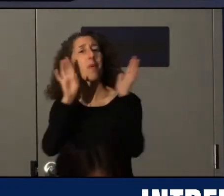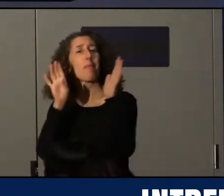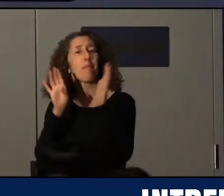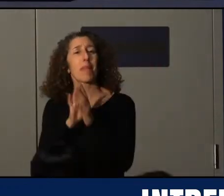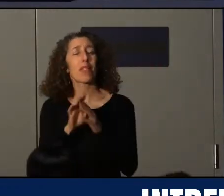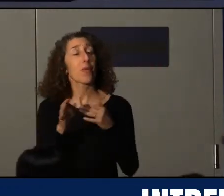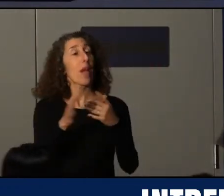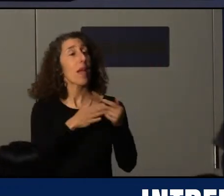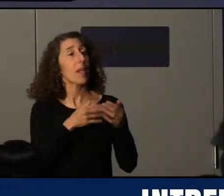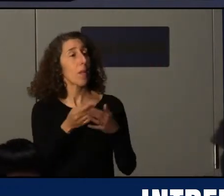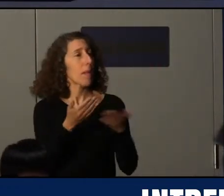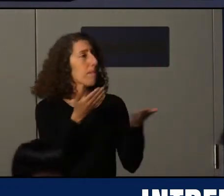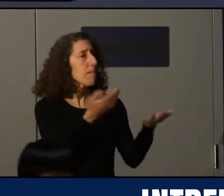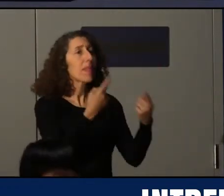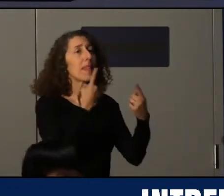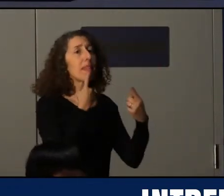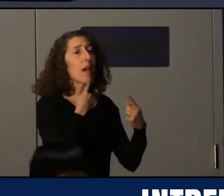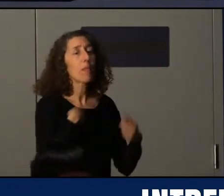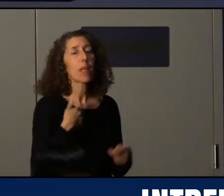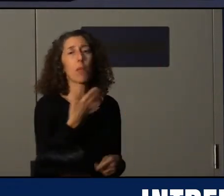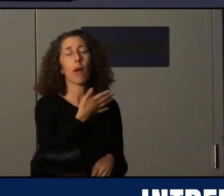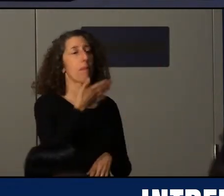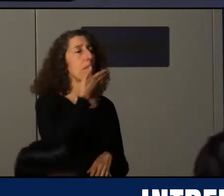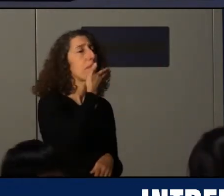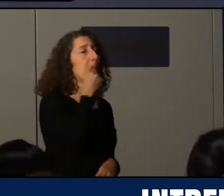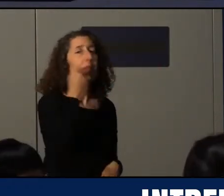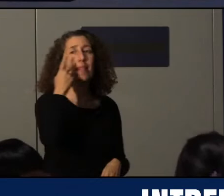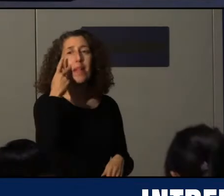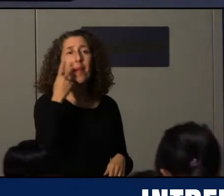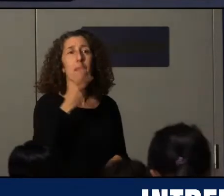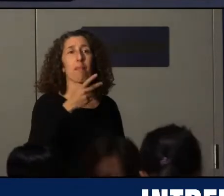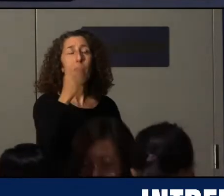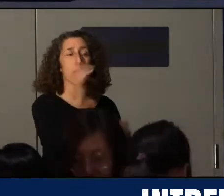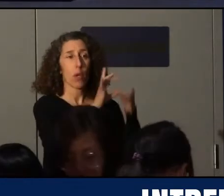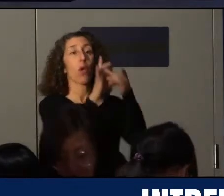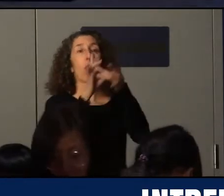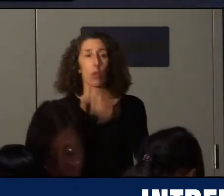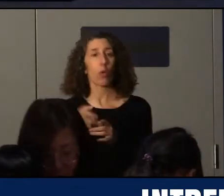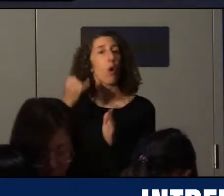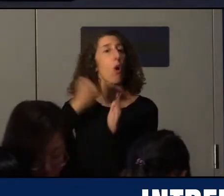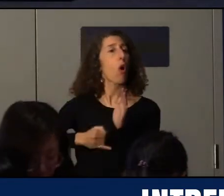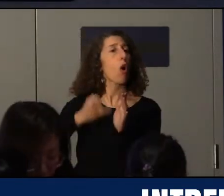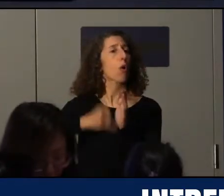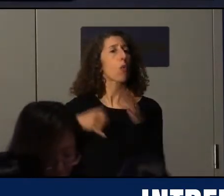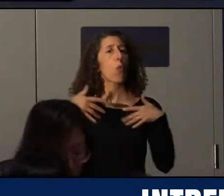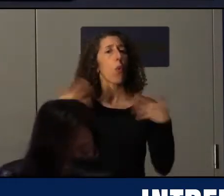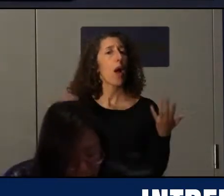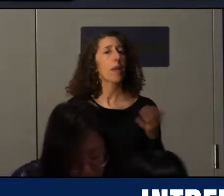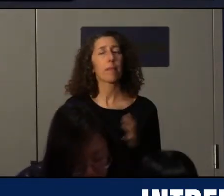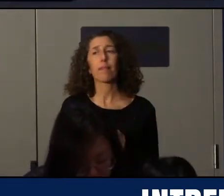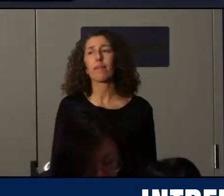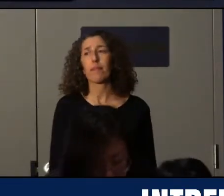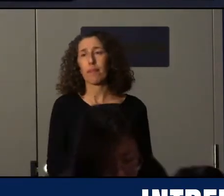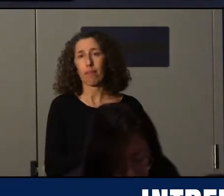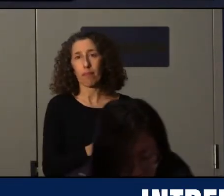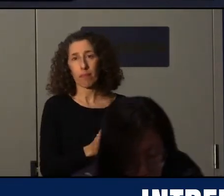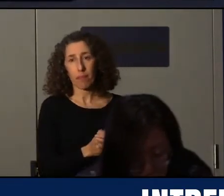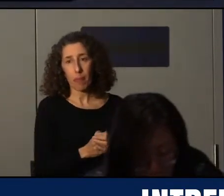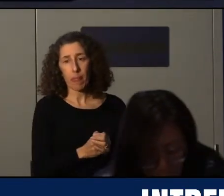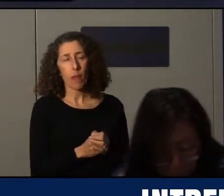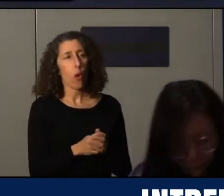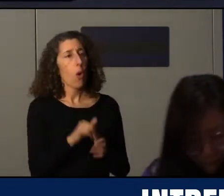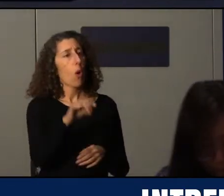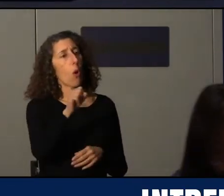those memories and how art was related to what you did up there. Well, I think art was related all